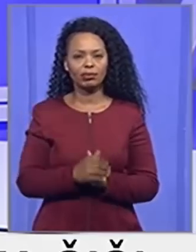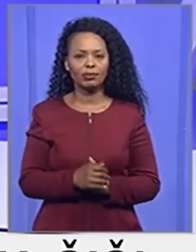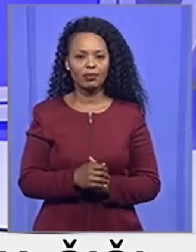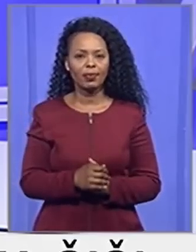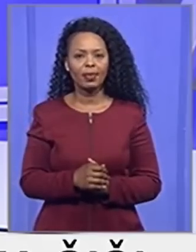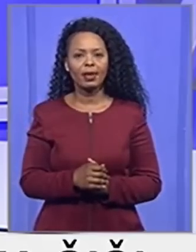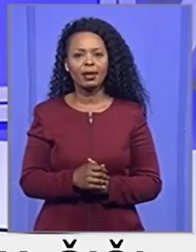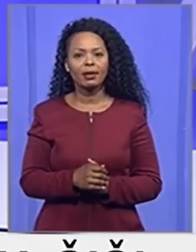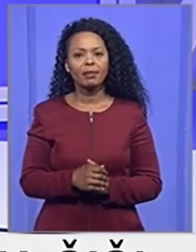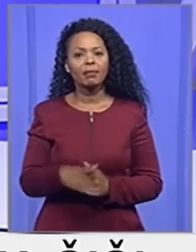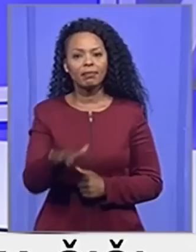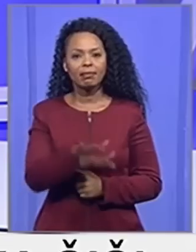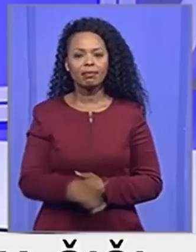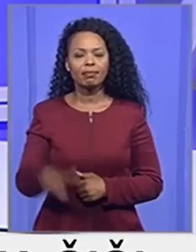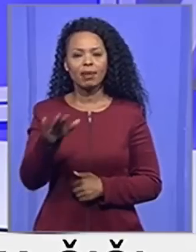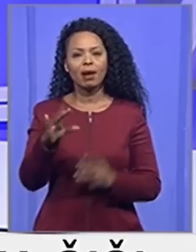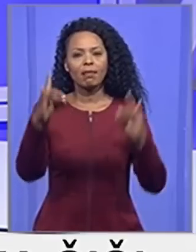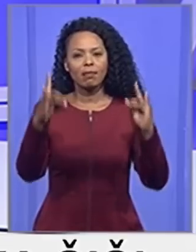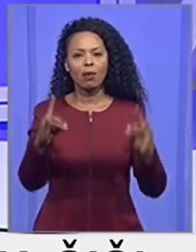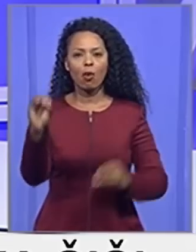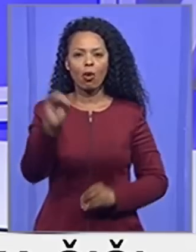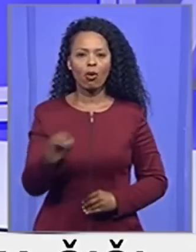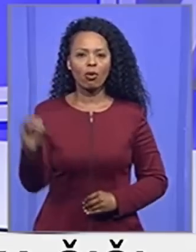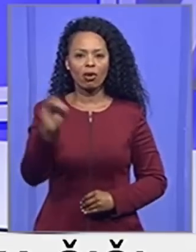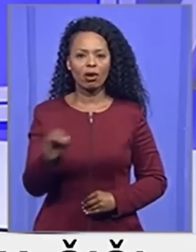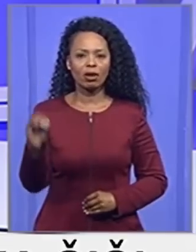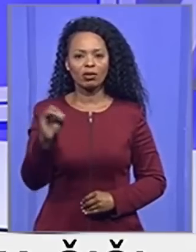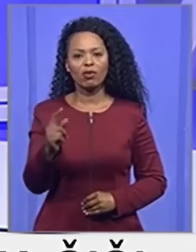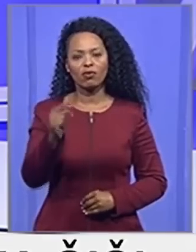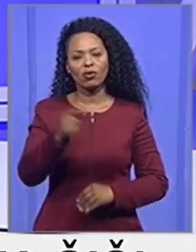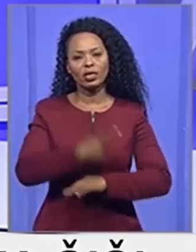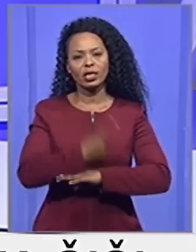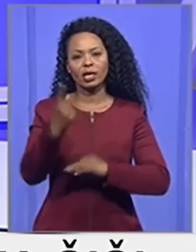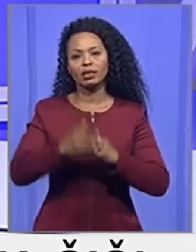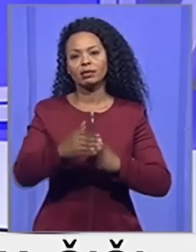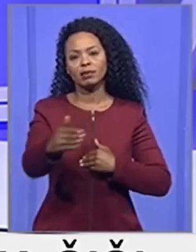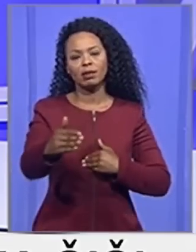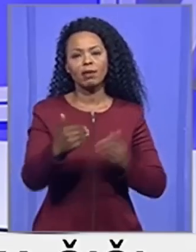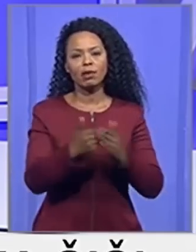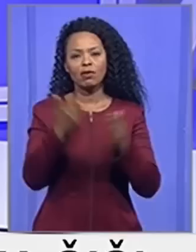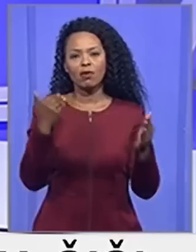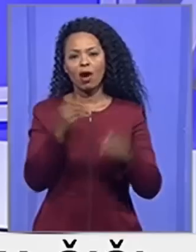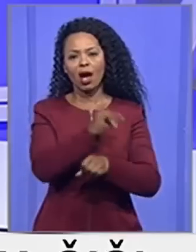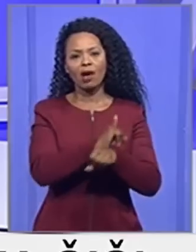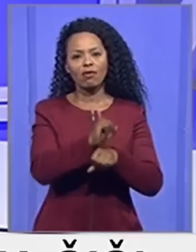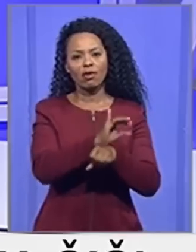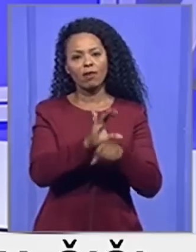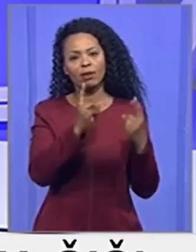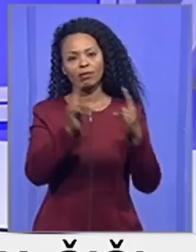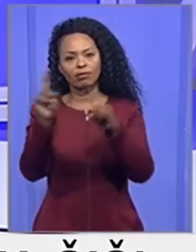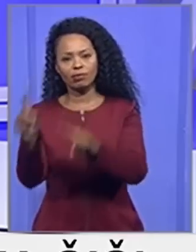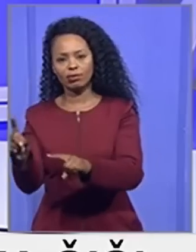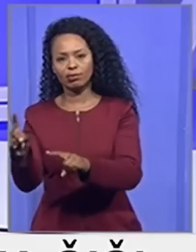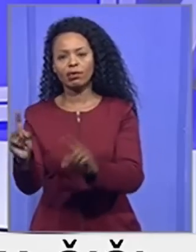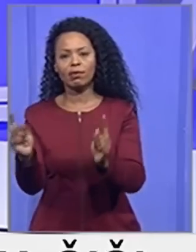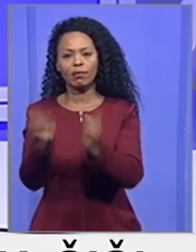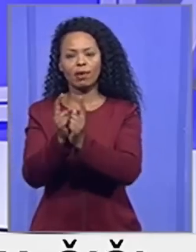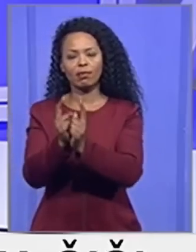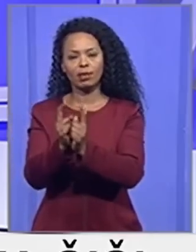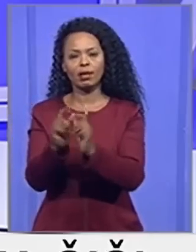of Congo ka lepatlelong la Orlando matšatši a mmalwa a latelago pele ga ge ba leba ka Ivory Coast go